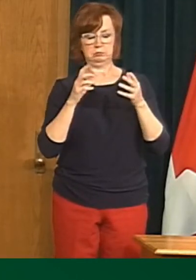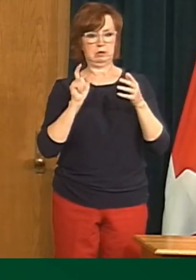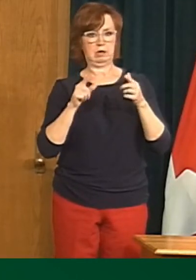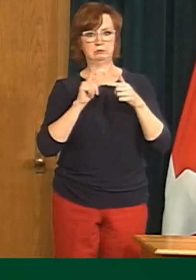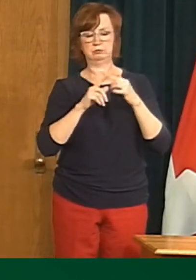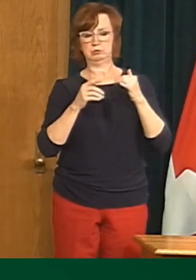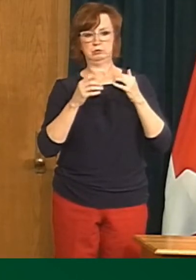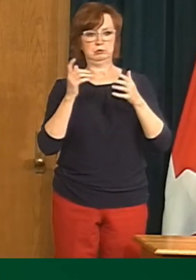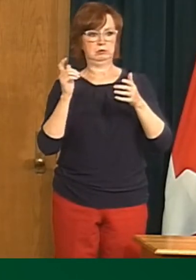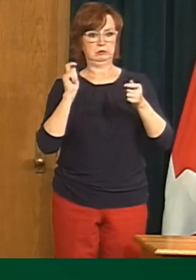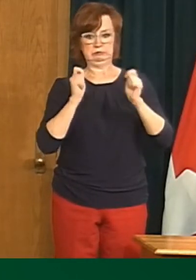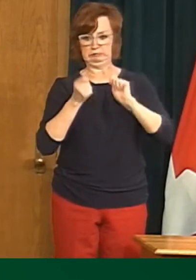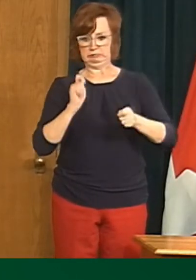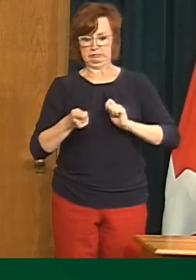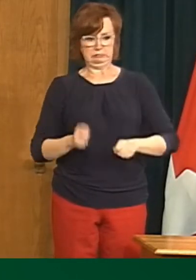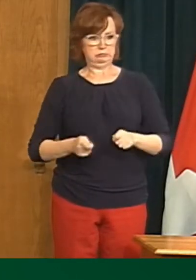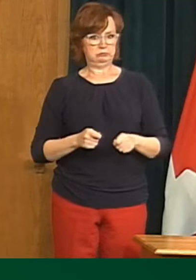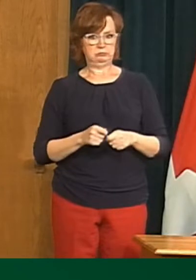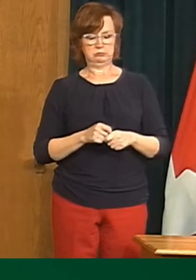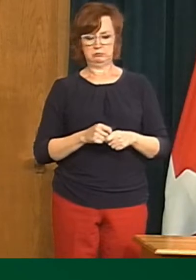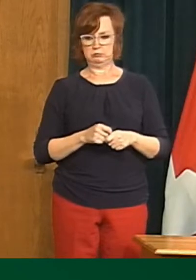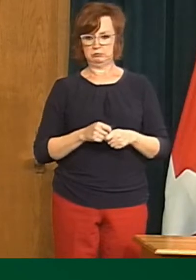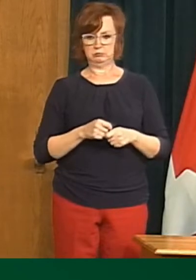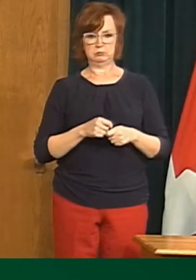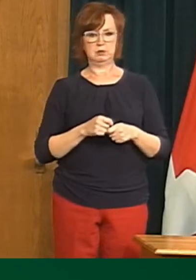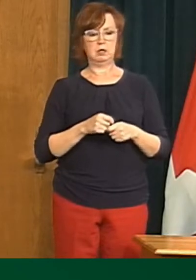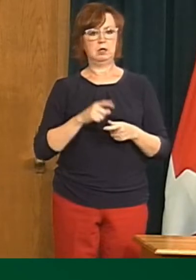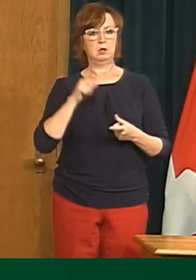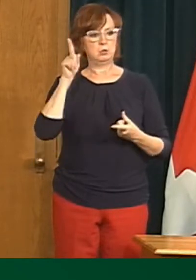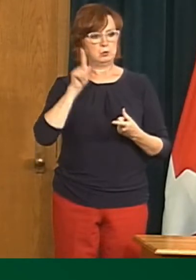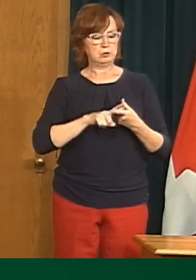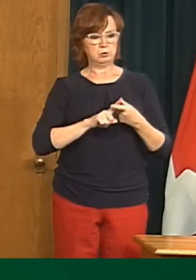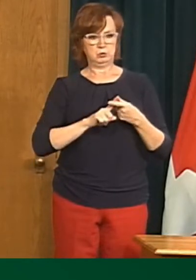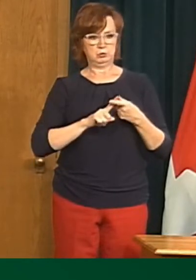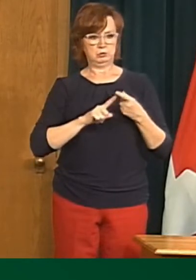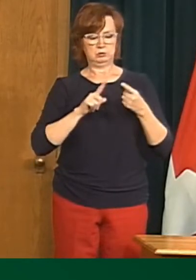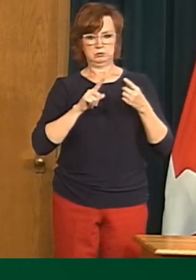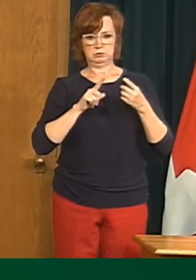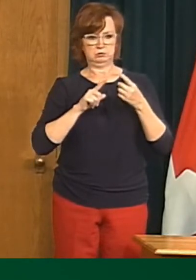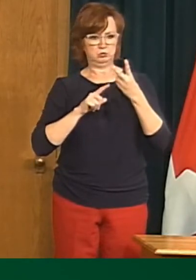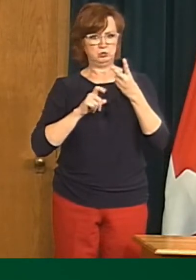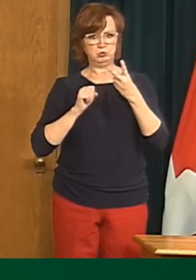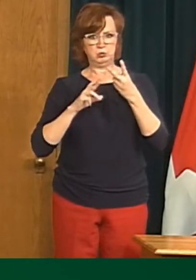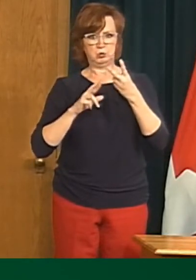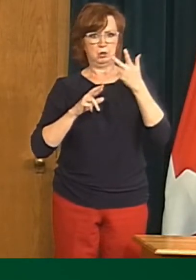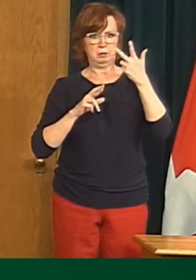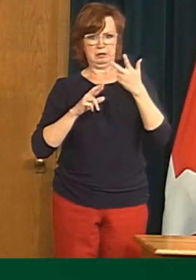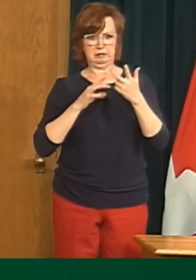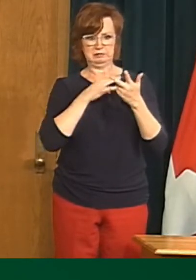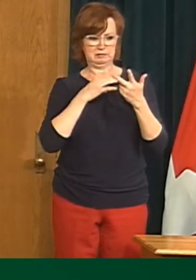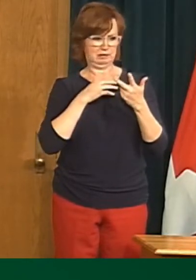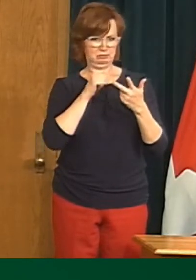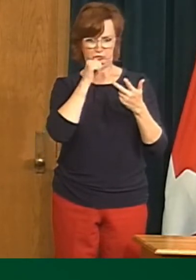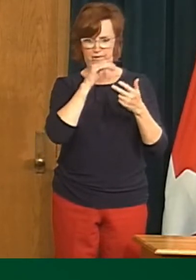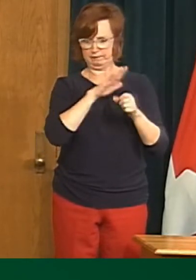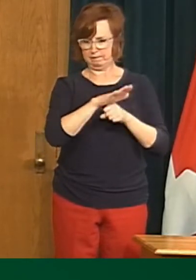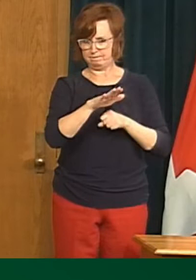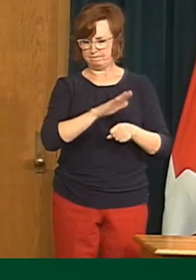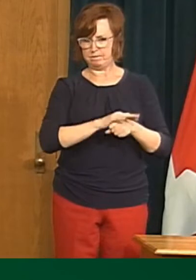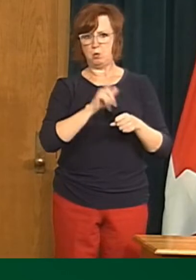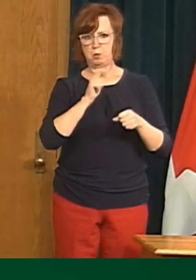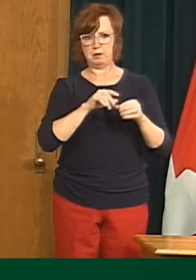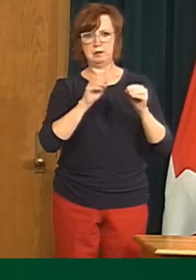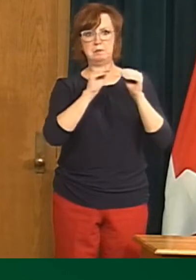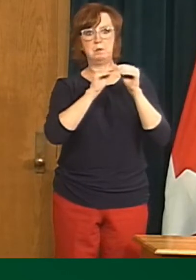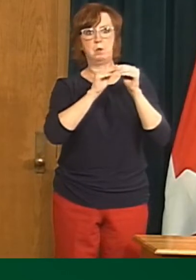2 or 3, so that we can minimize any outbreaks if they should occur. And we have had outbreaks in both hospitals and long-term care facilities, and we have